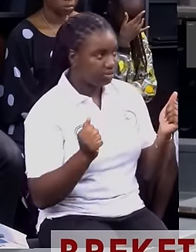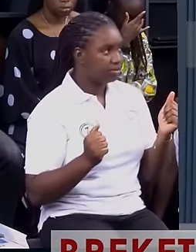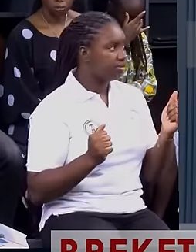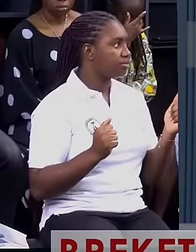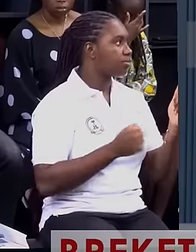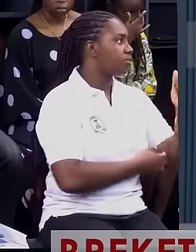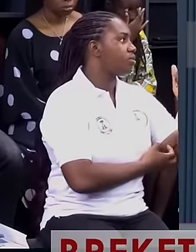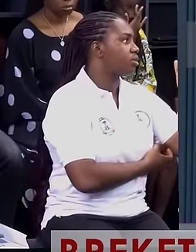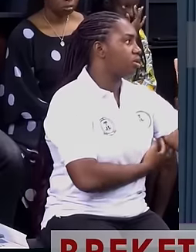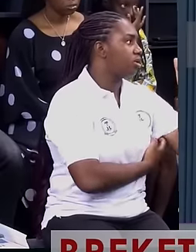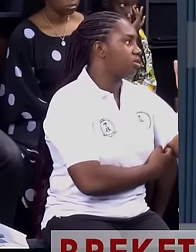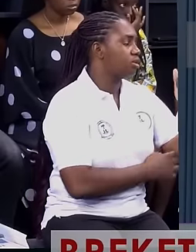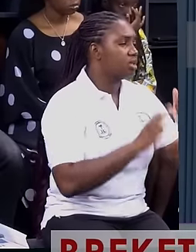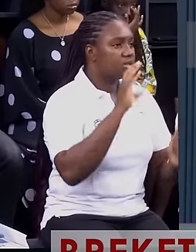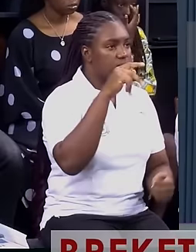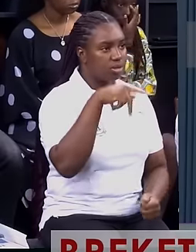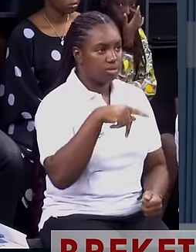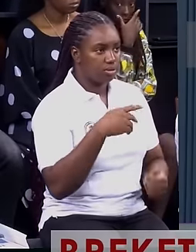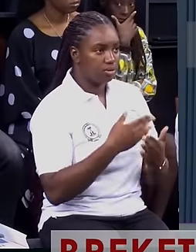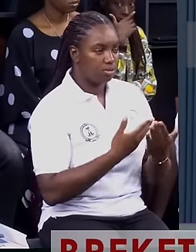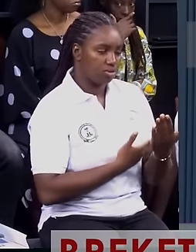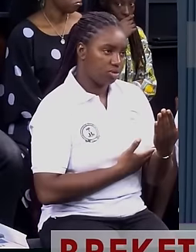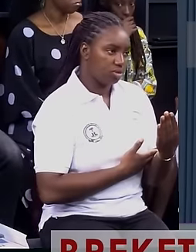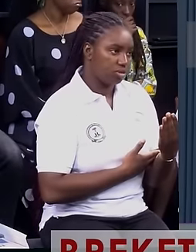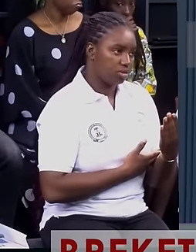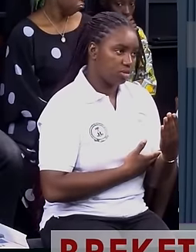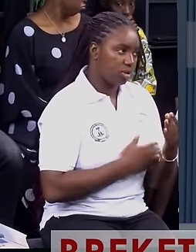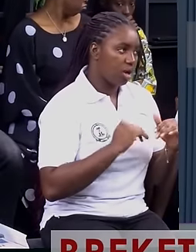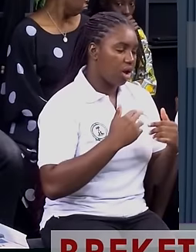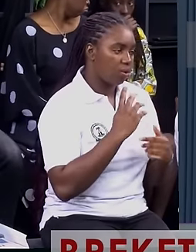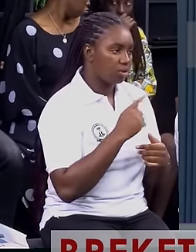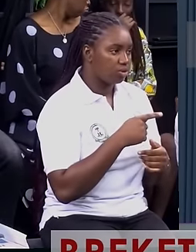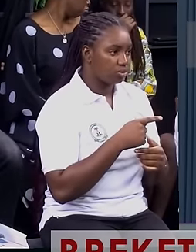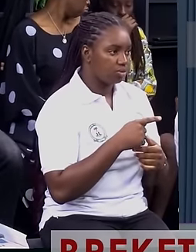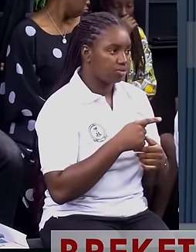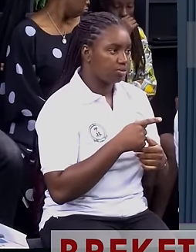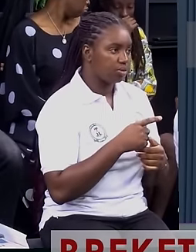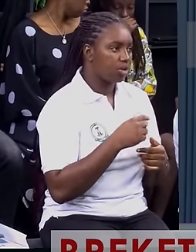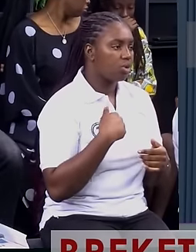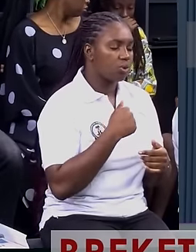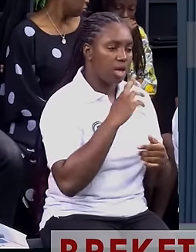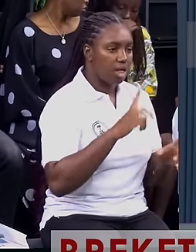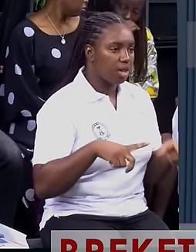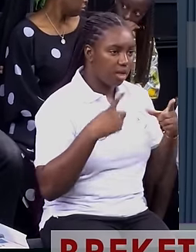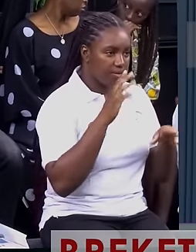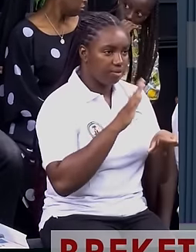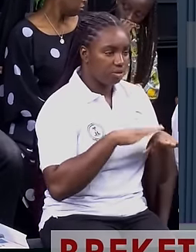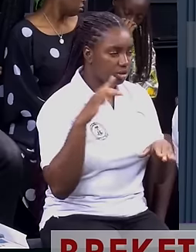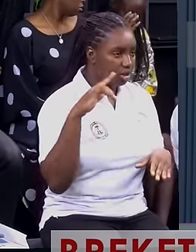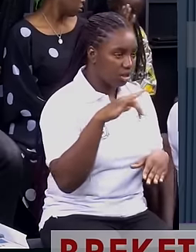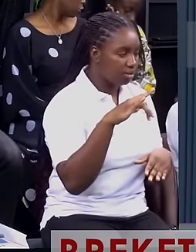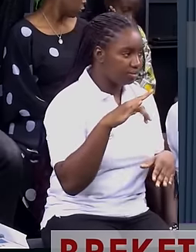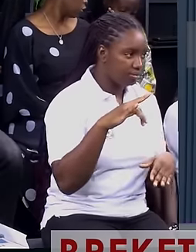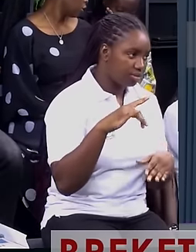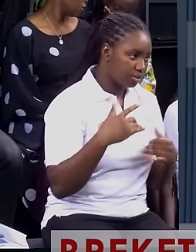his intervention. Hello, CP. Good morning, sir. Morning. How are you? Yes, sir. We are live on